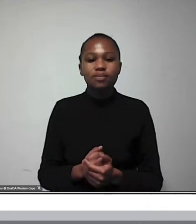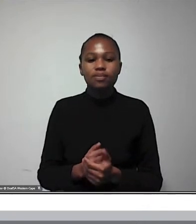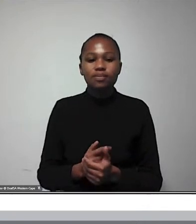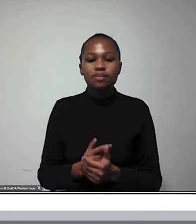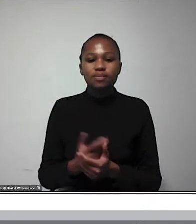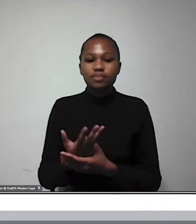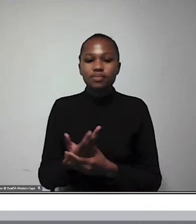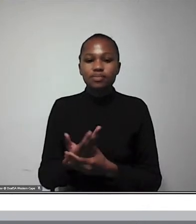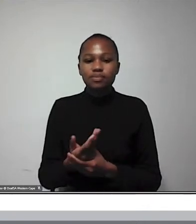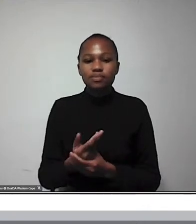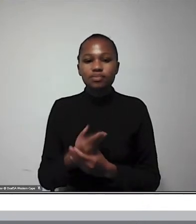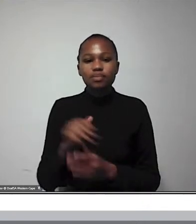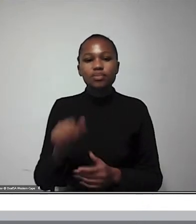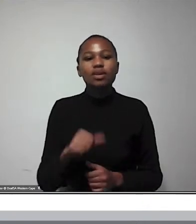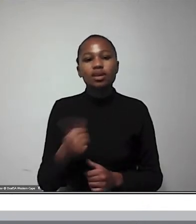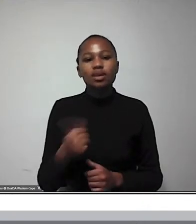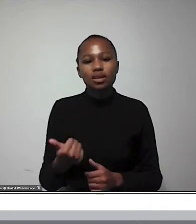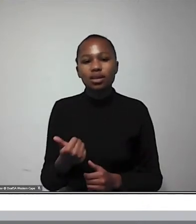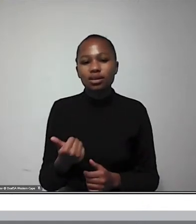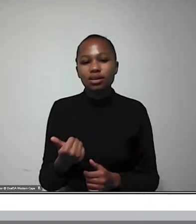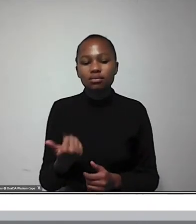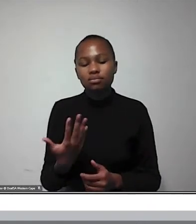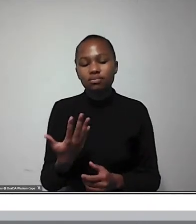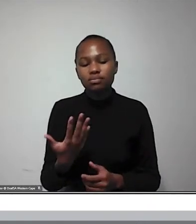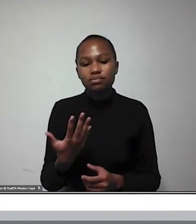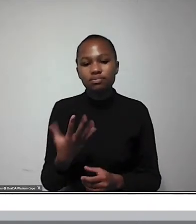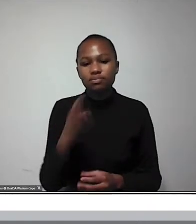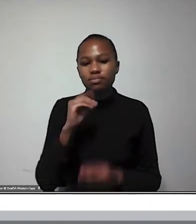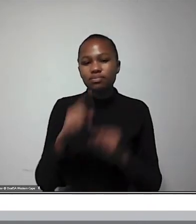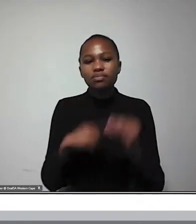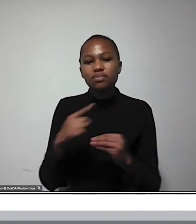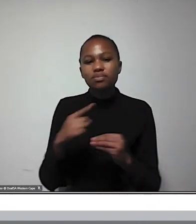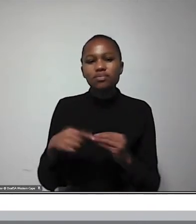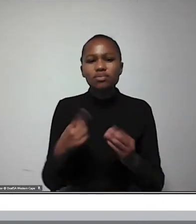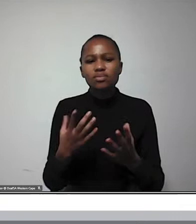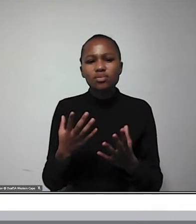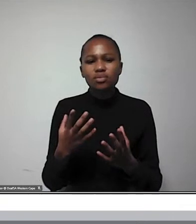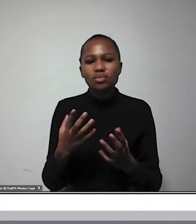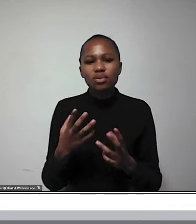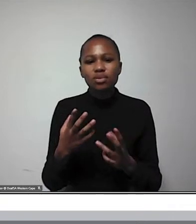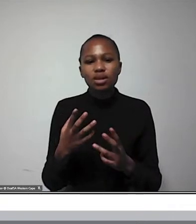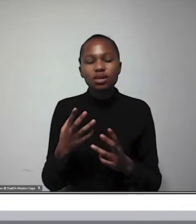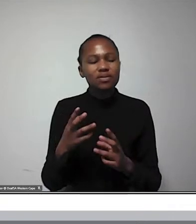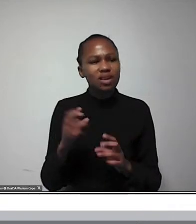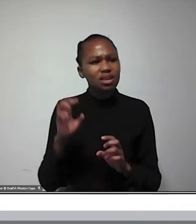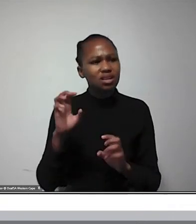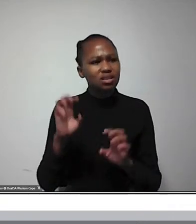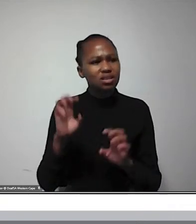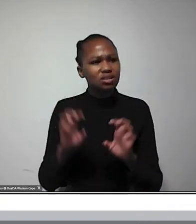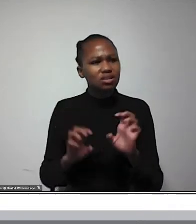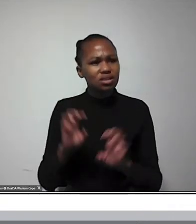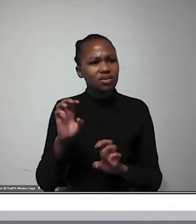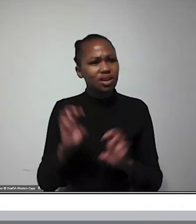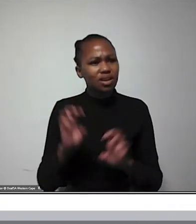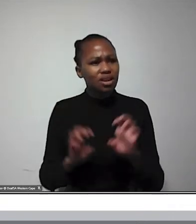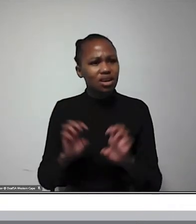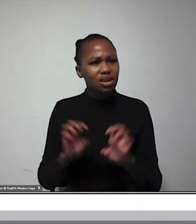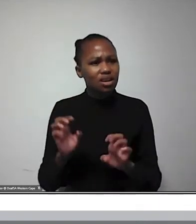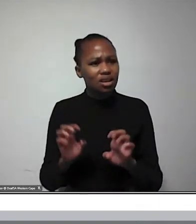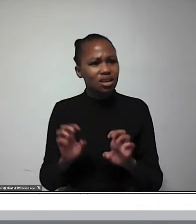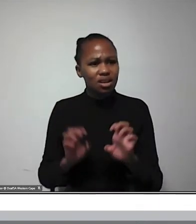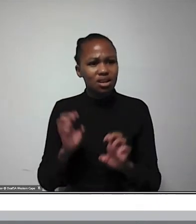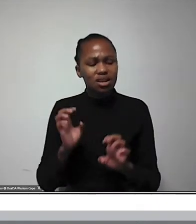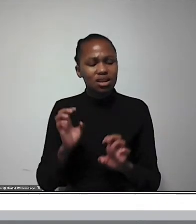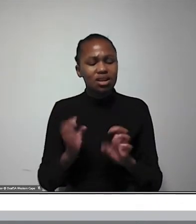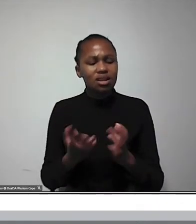And then, yeah, just regarding the survey, we'd be happy to share those results. I think